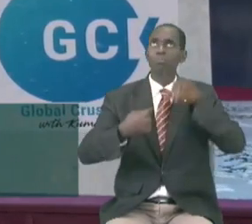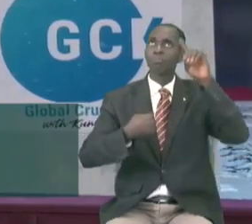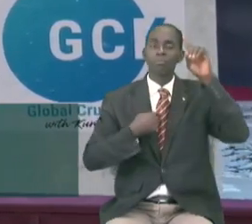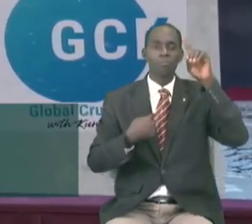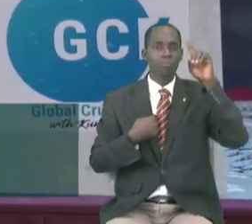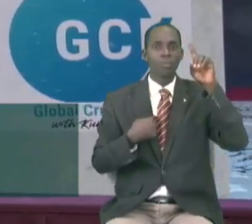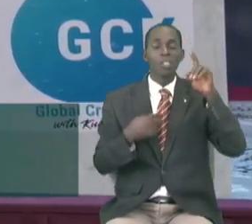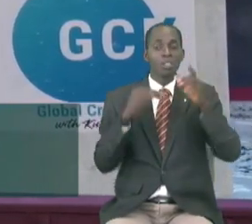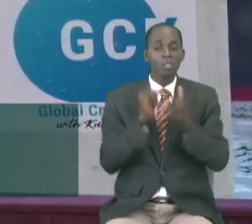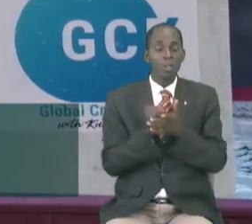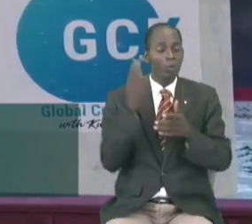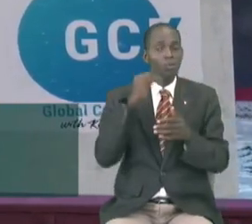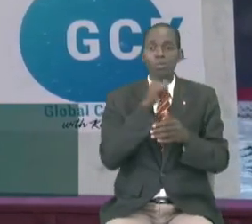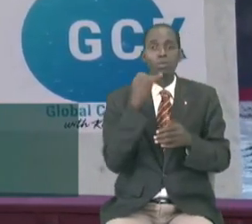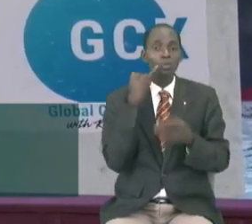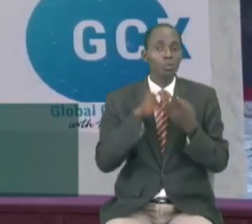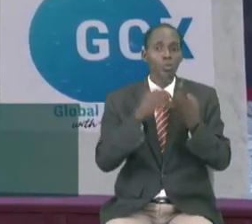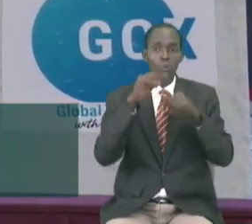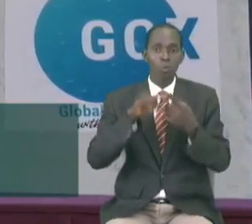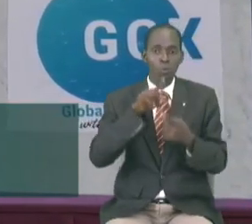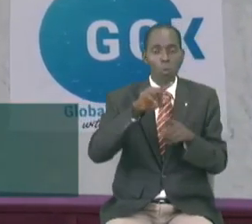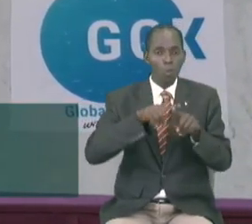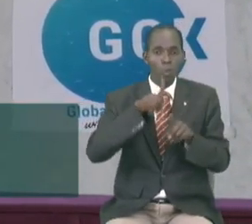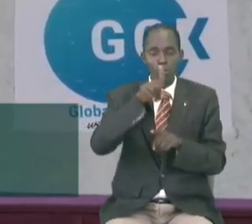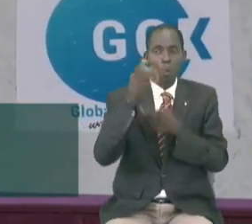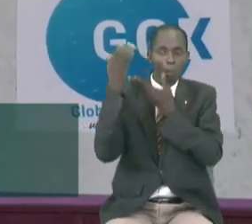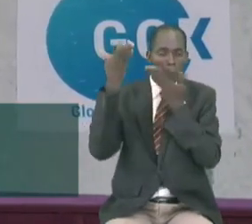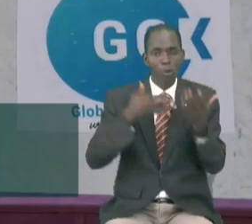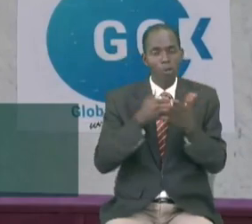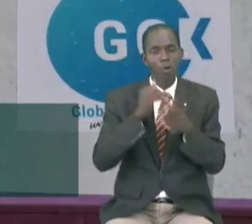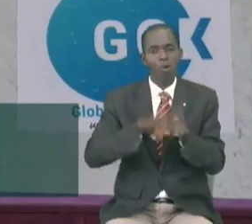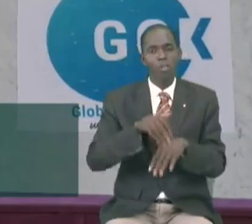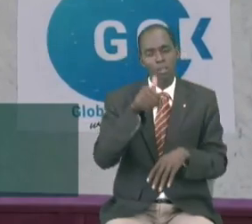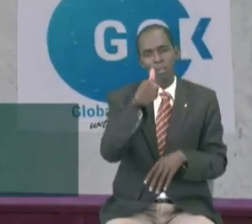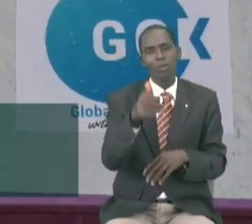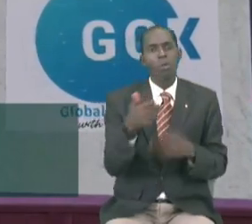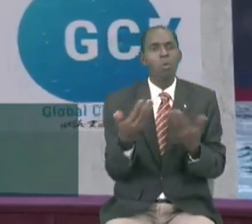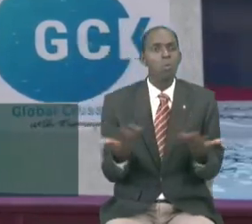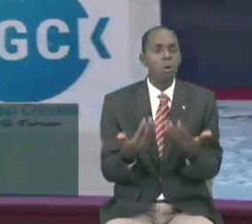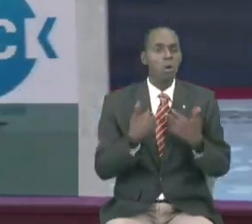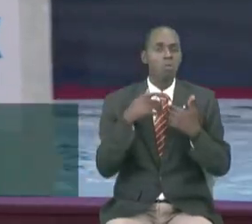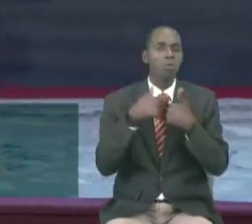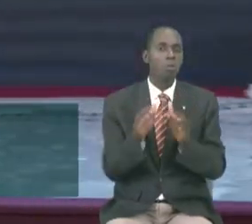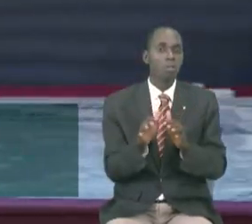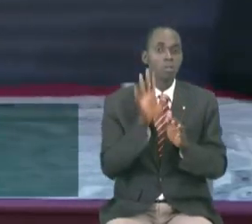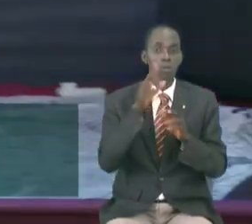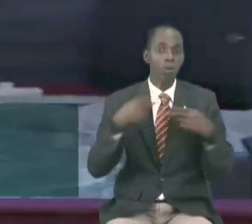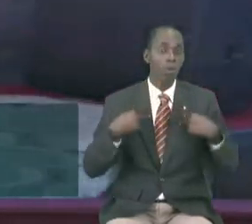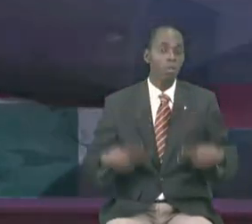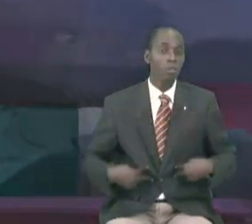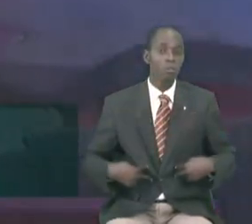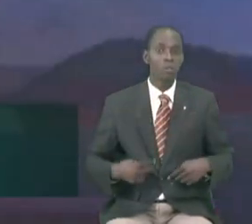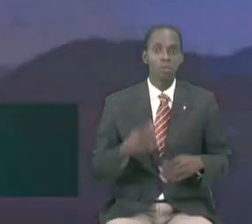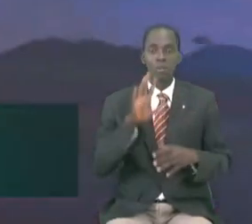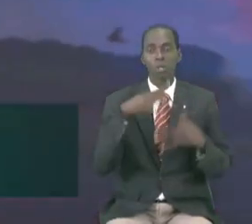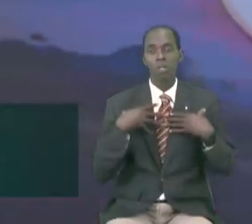health, your peace, your prosperity, the favor of people, the people that used to hover